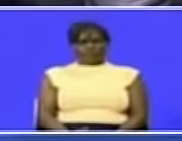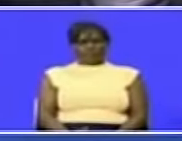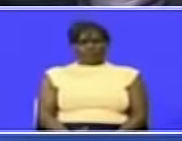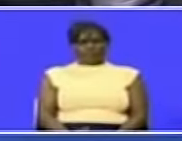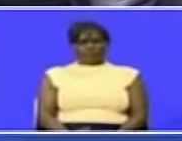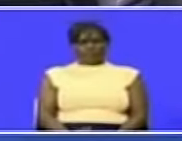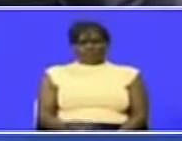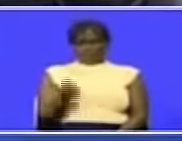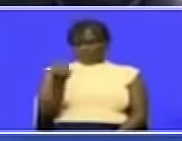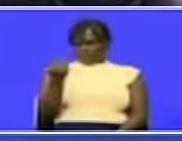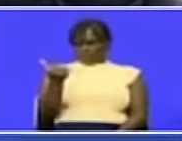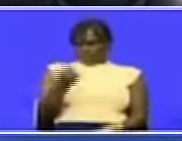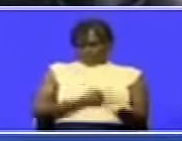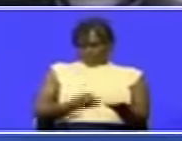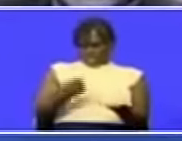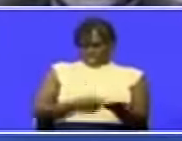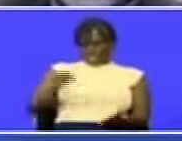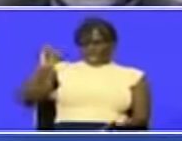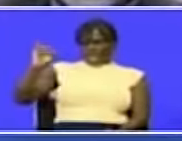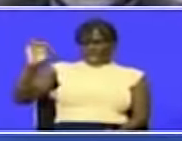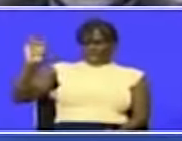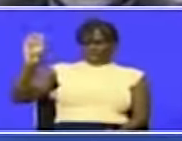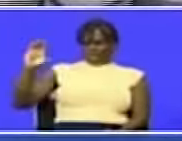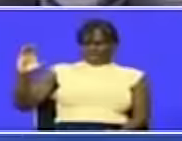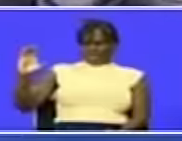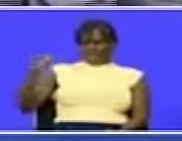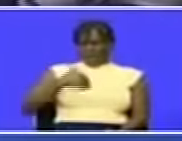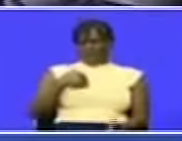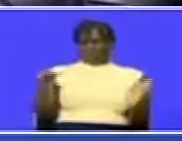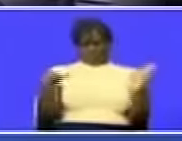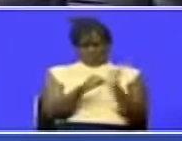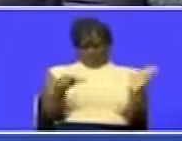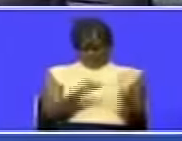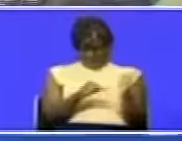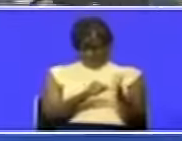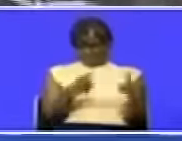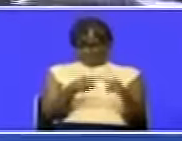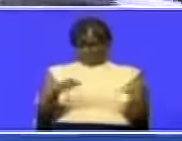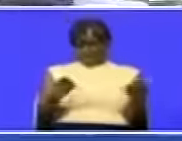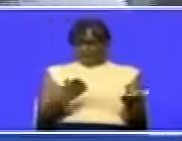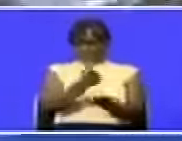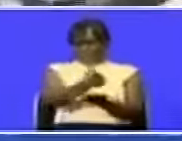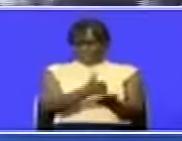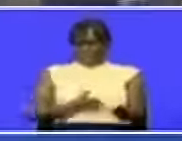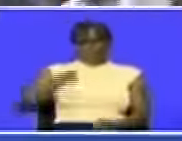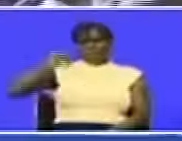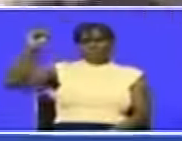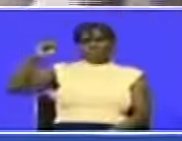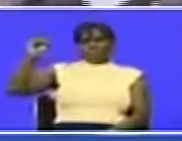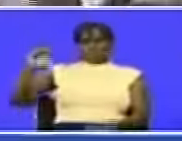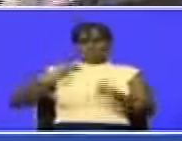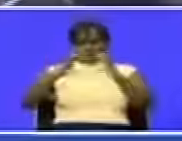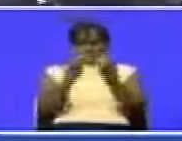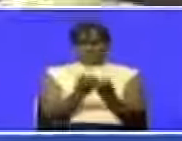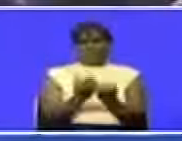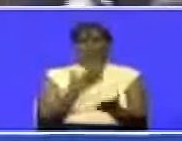For the past few weeks, the IEBC has been wading in a storm, sparked off by a section of the political class